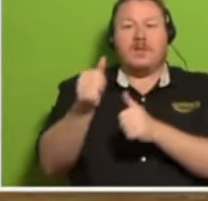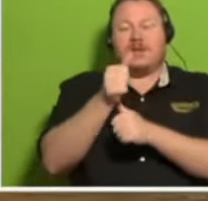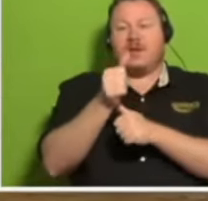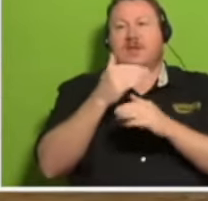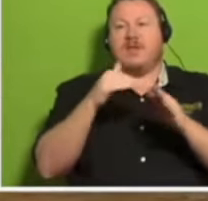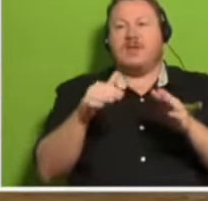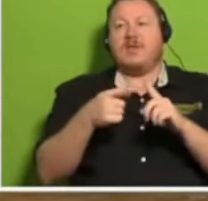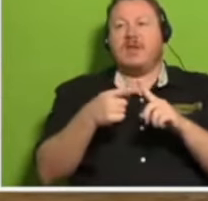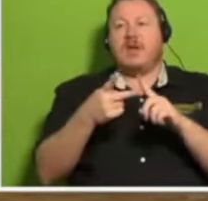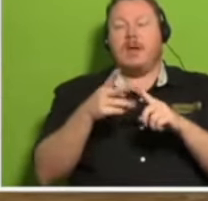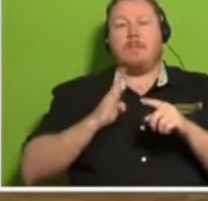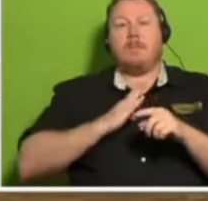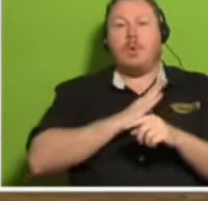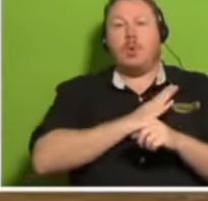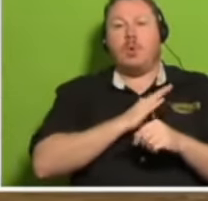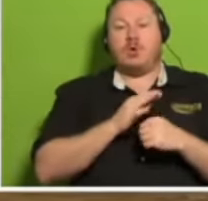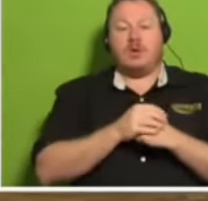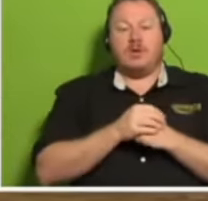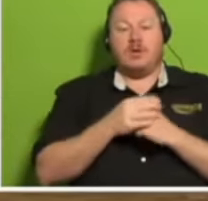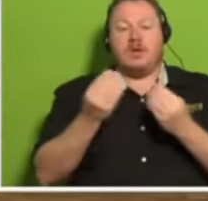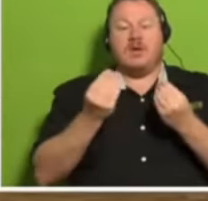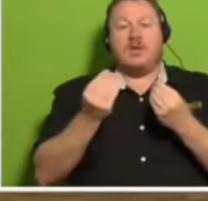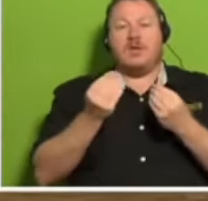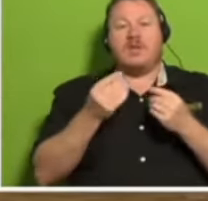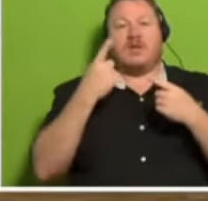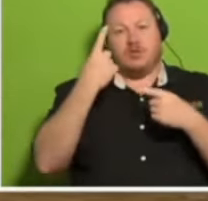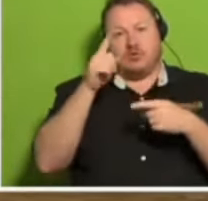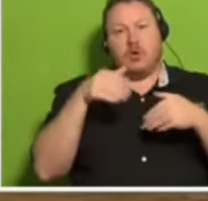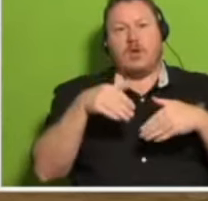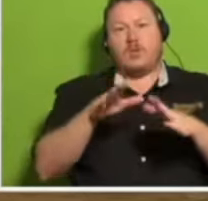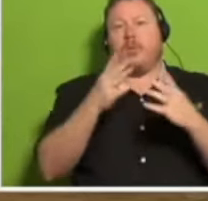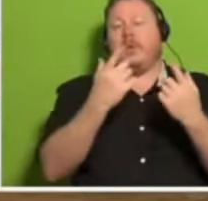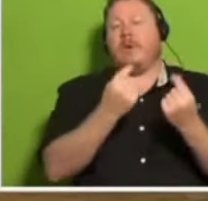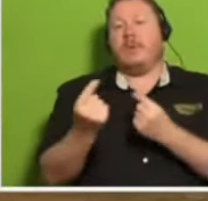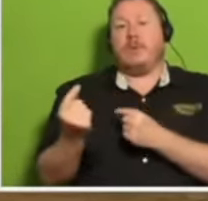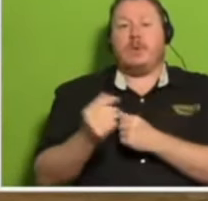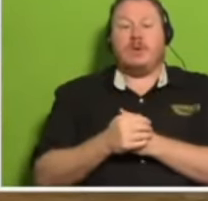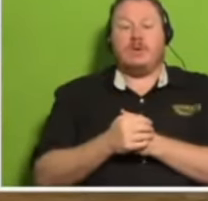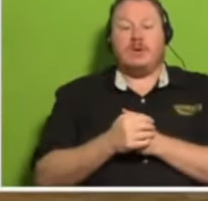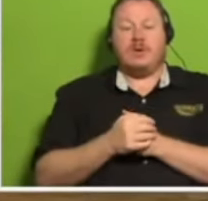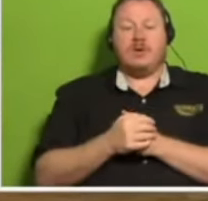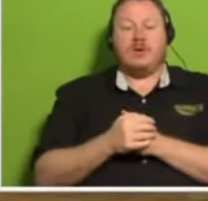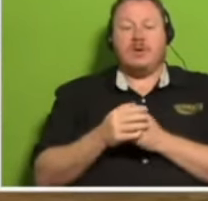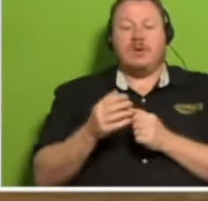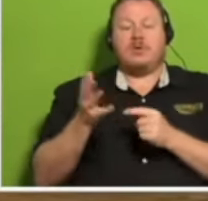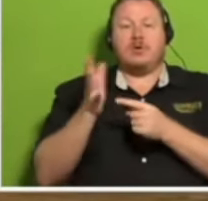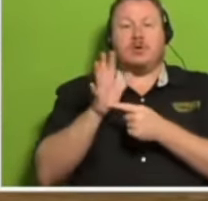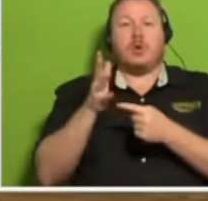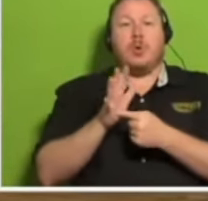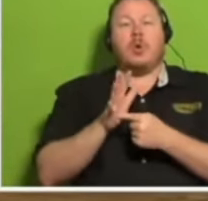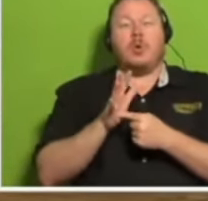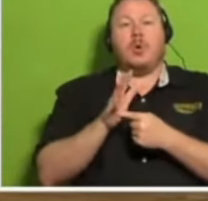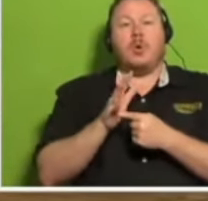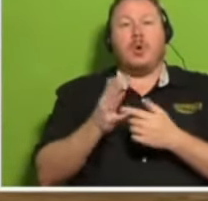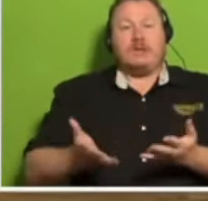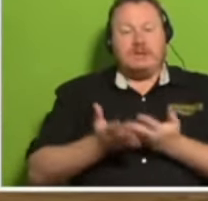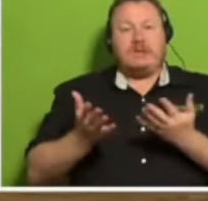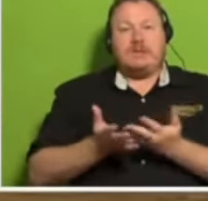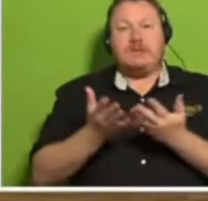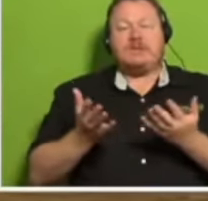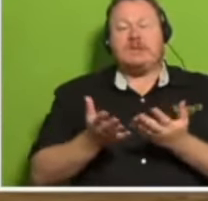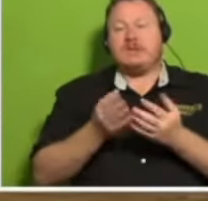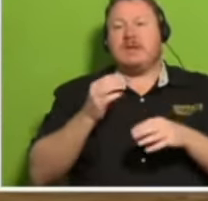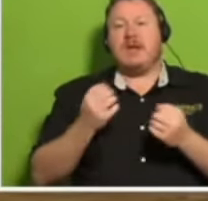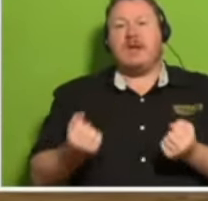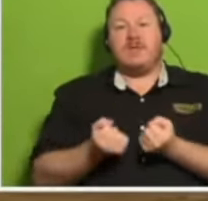the board, is that things are moving in the right direction and that these signs are encouraging as more effort is